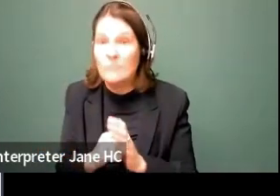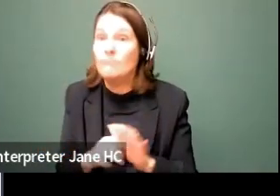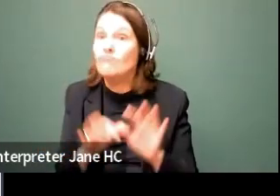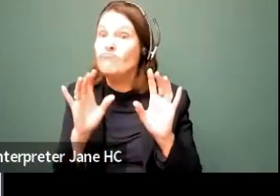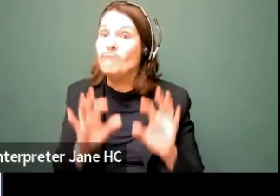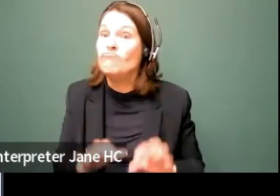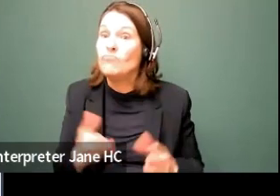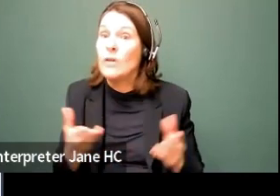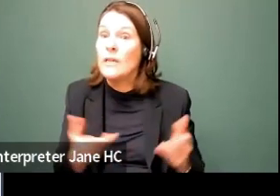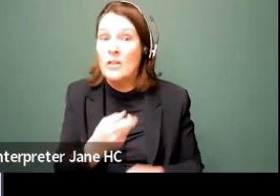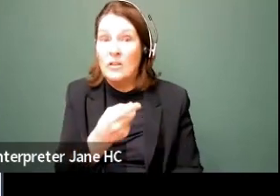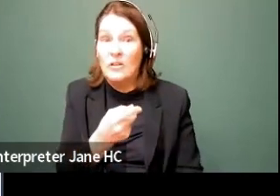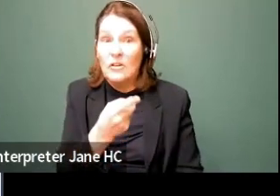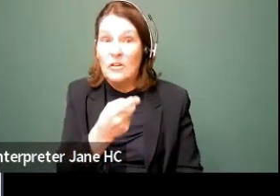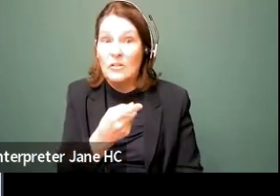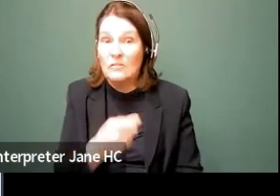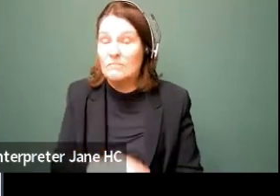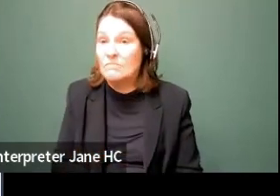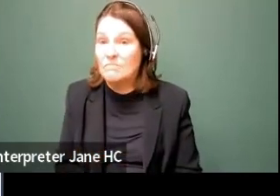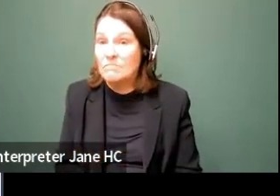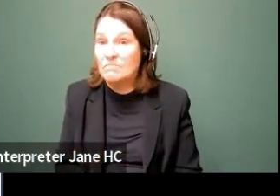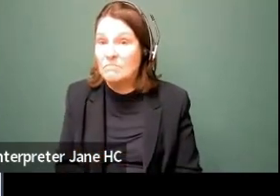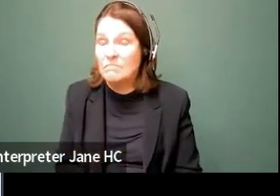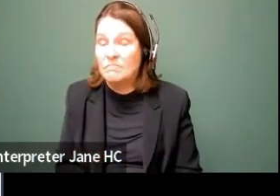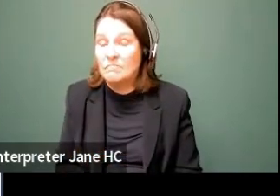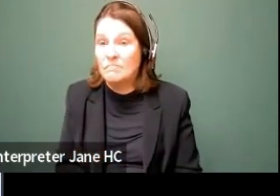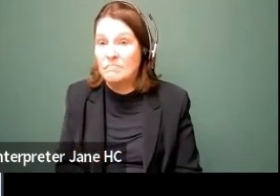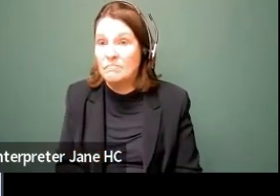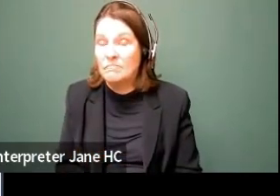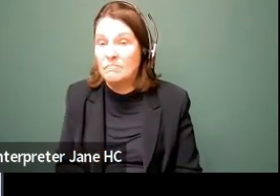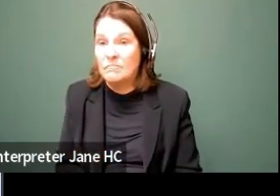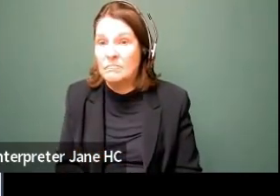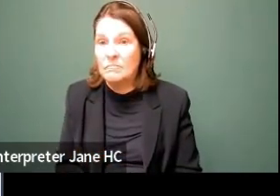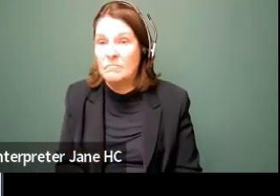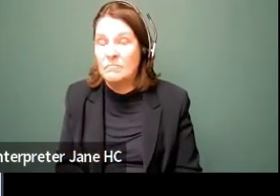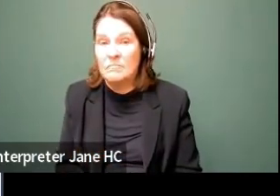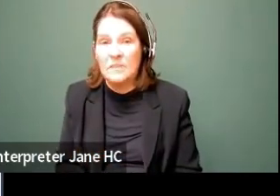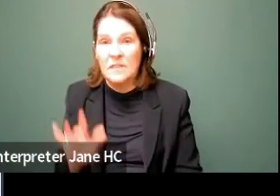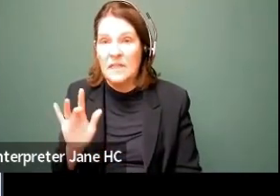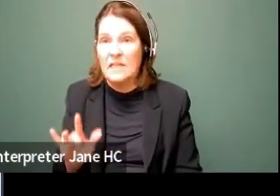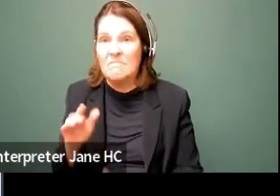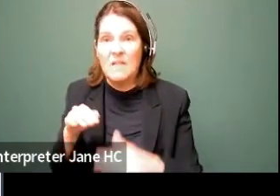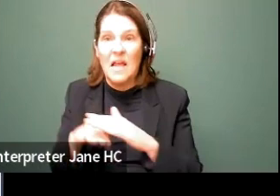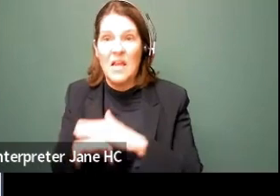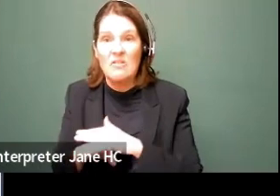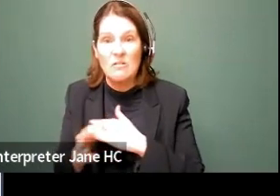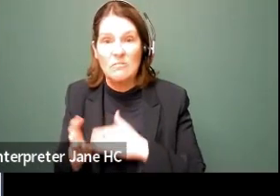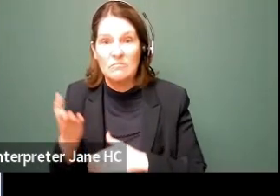your testimony in this text field and enter it.